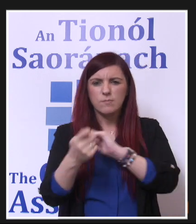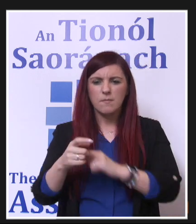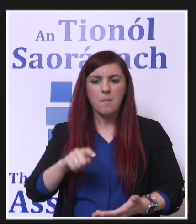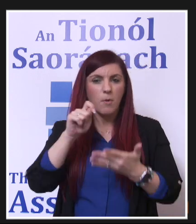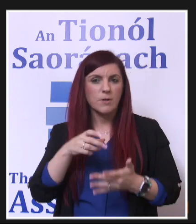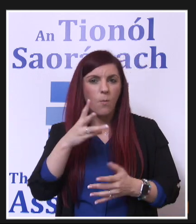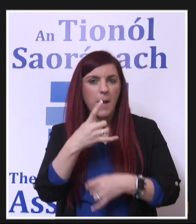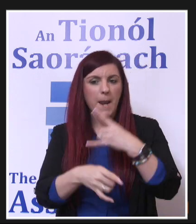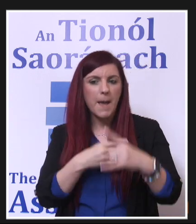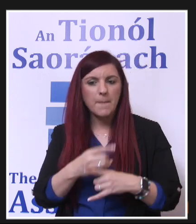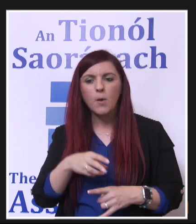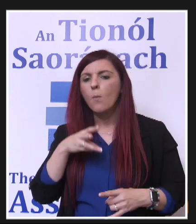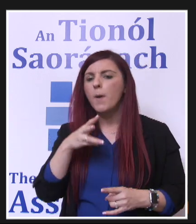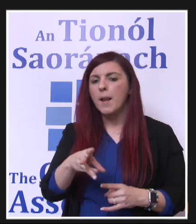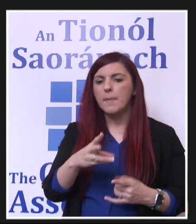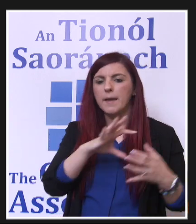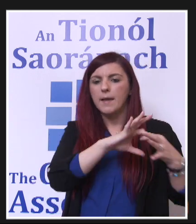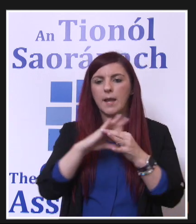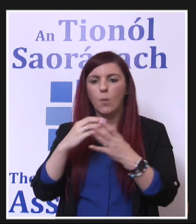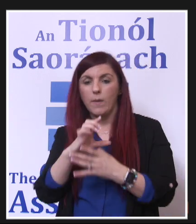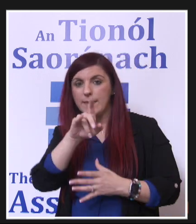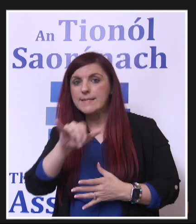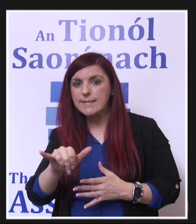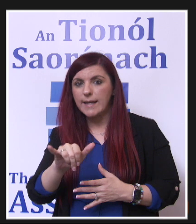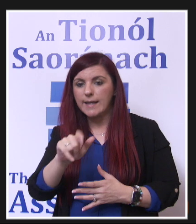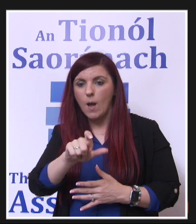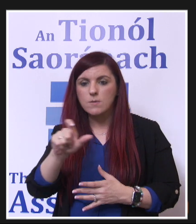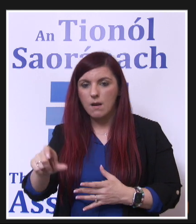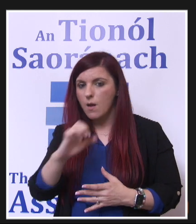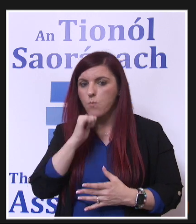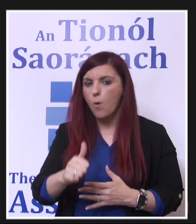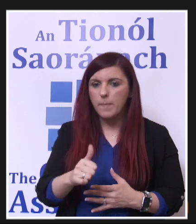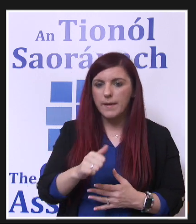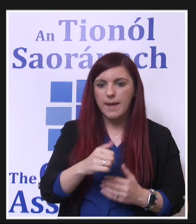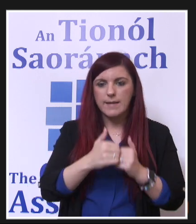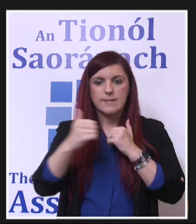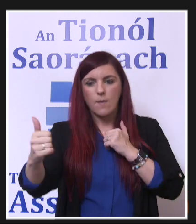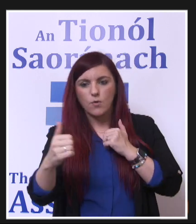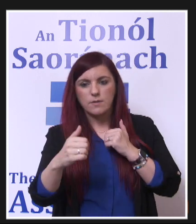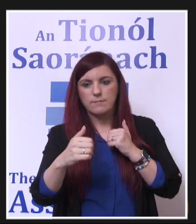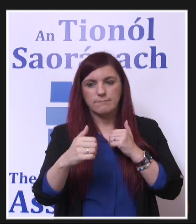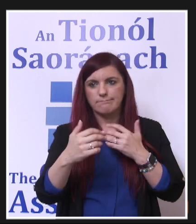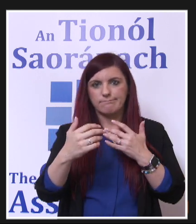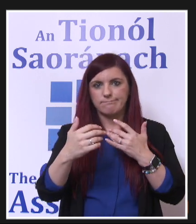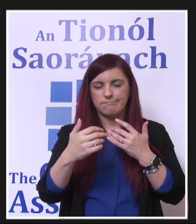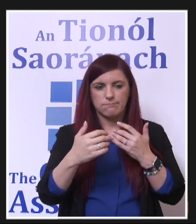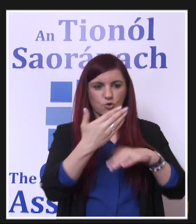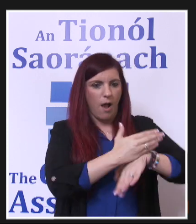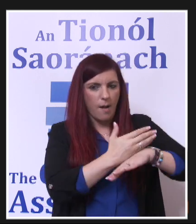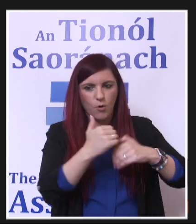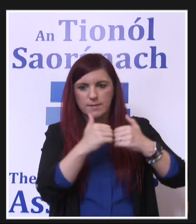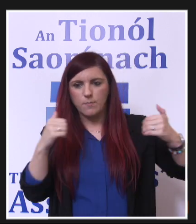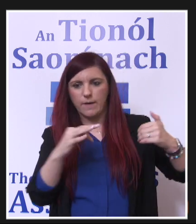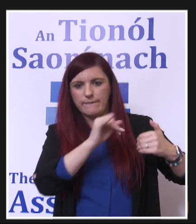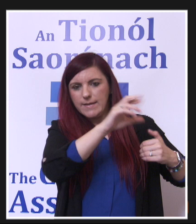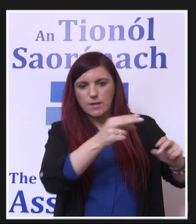place will be in conjunction with the city council. It will not be a separate set aside or a fiscal